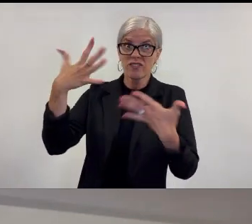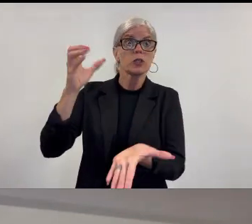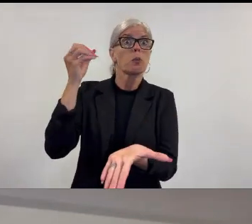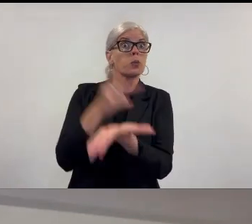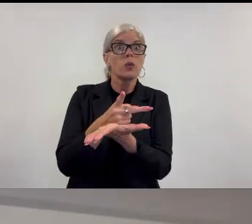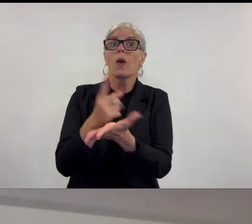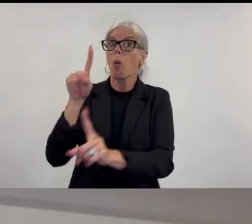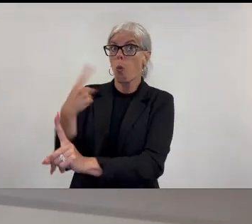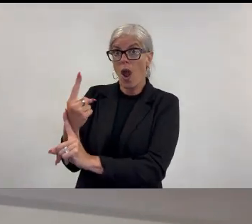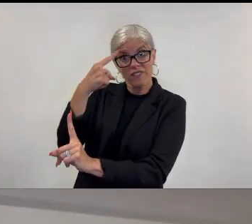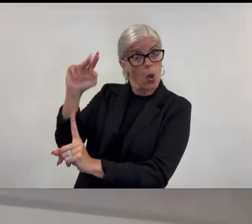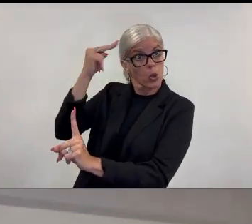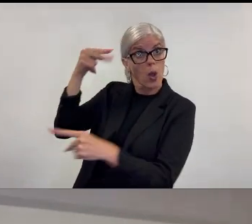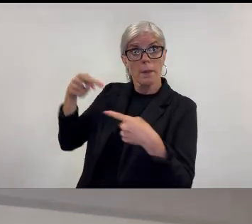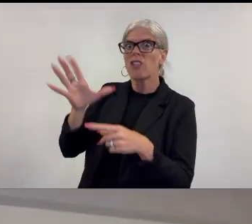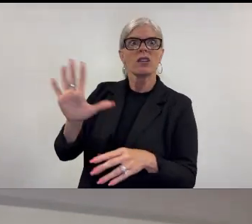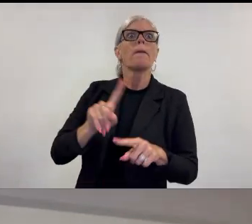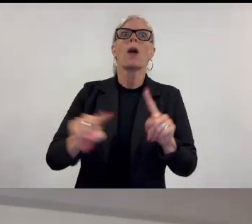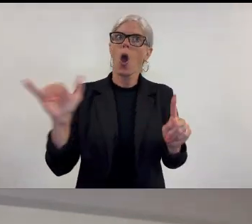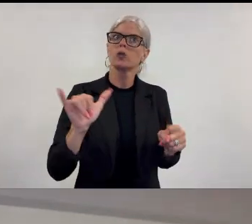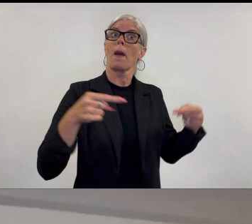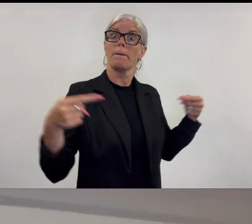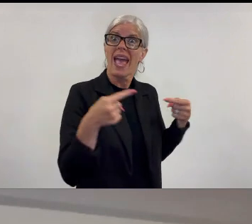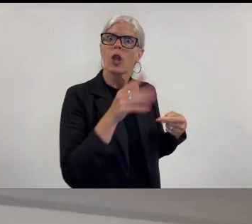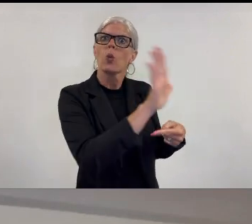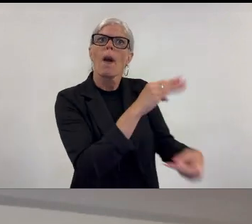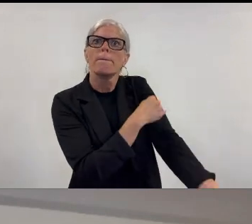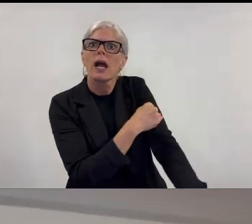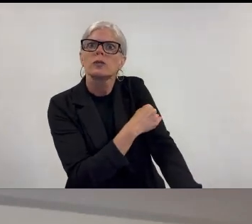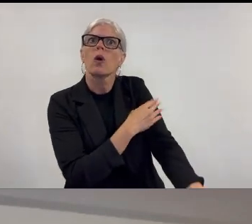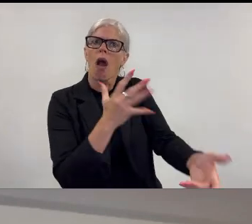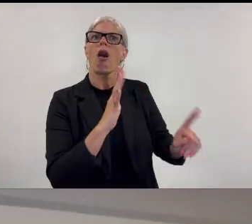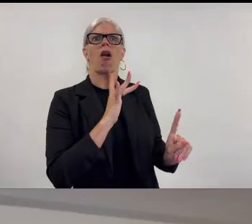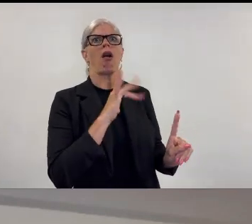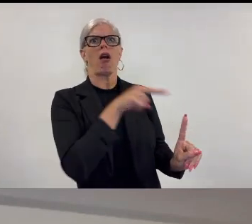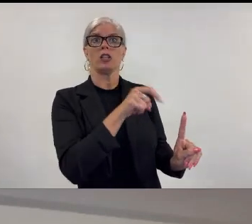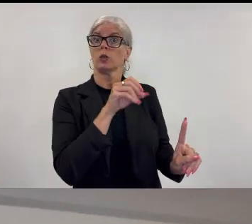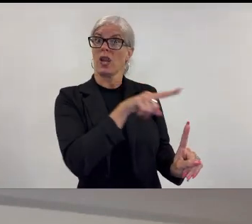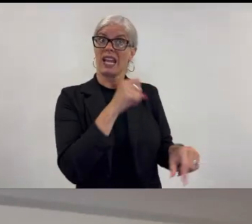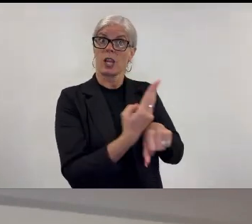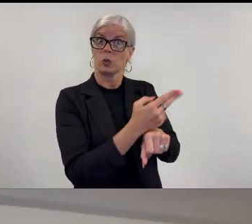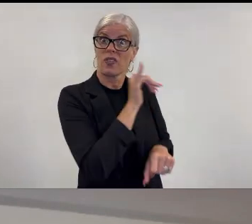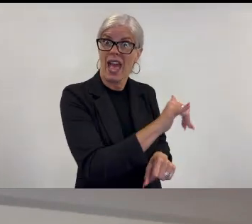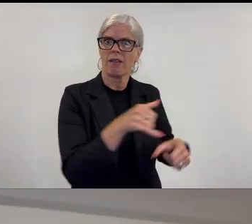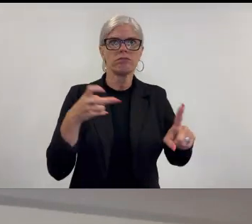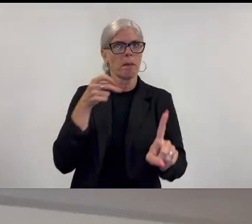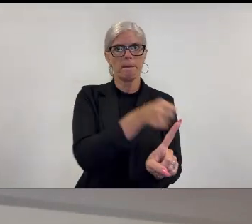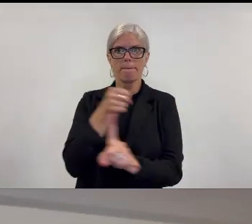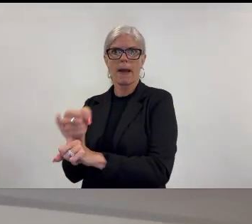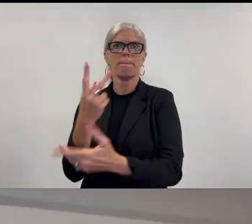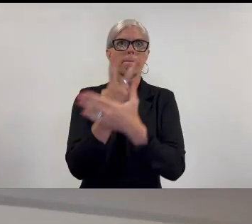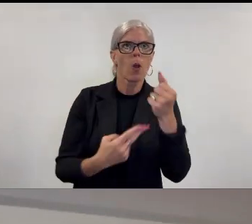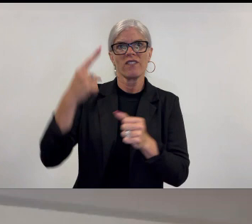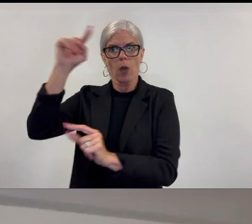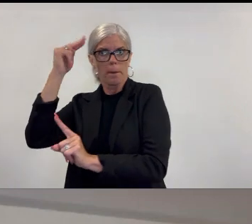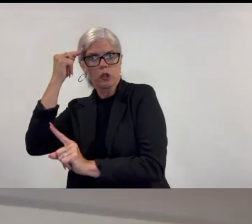management. Then there are some procedures that can help. And if we're specifically